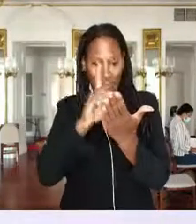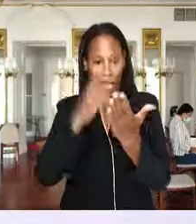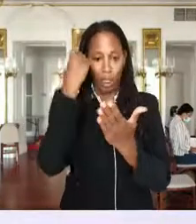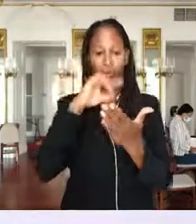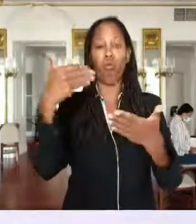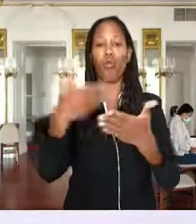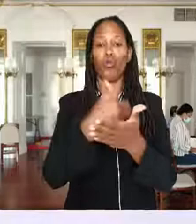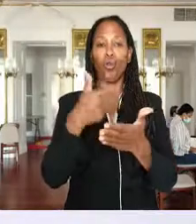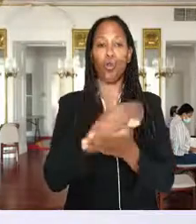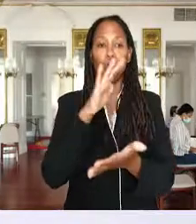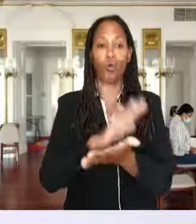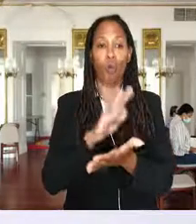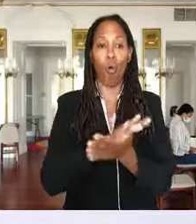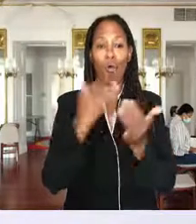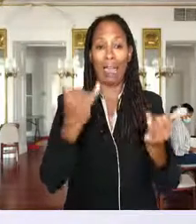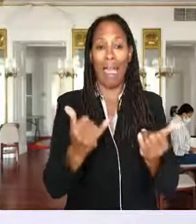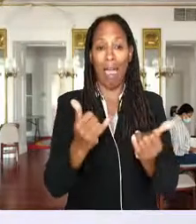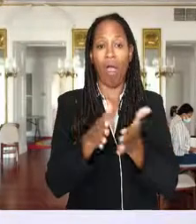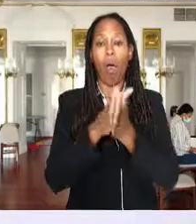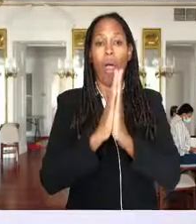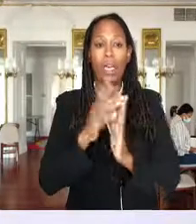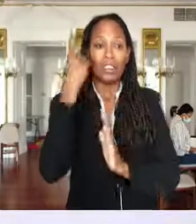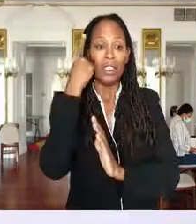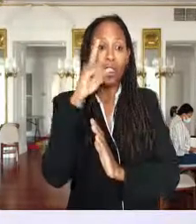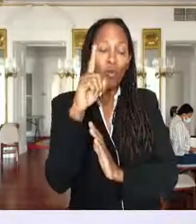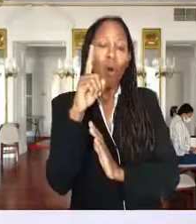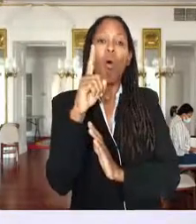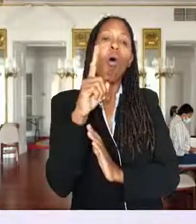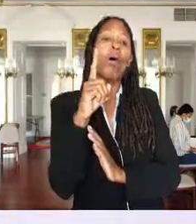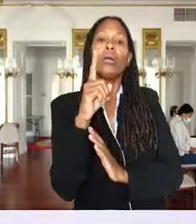now, we're soliciting bids for the first school that will be